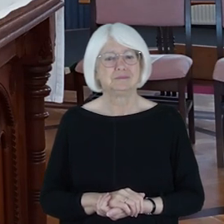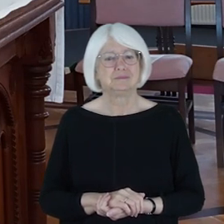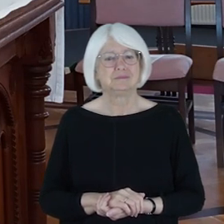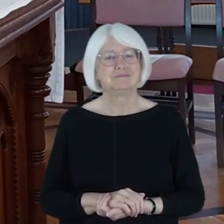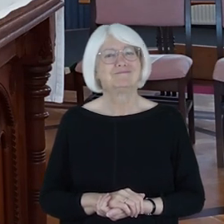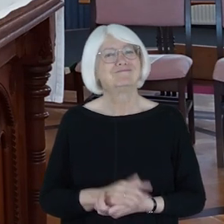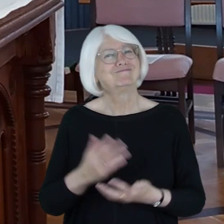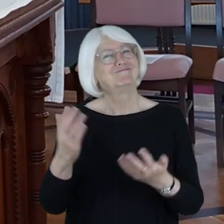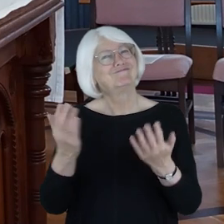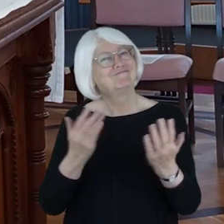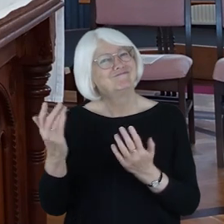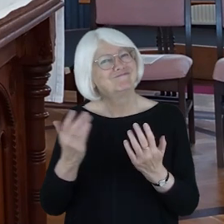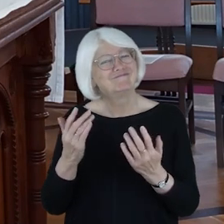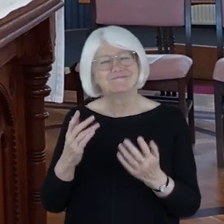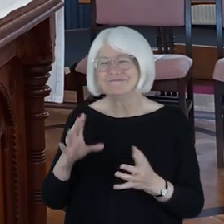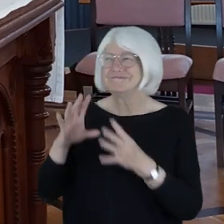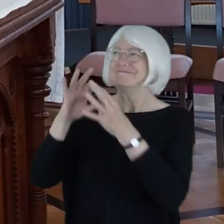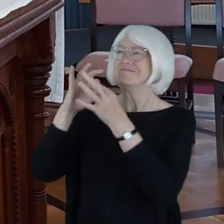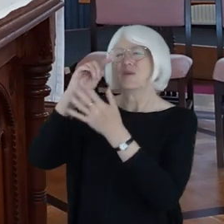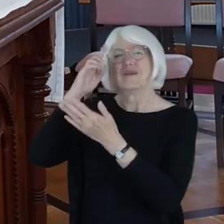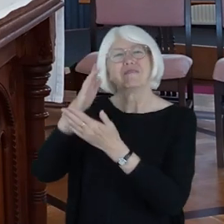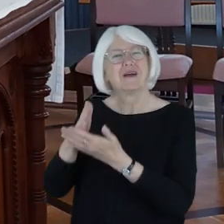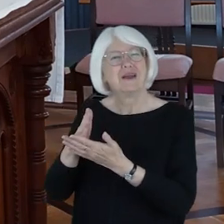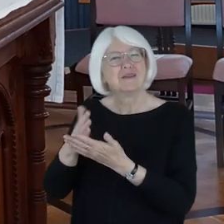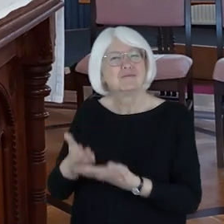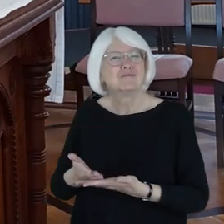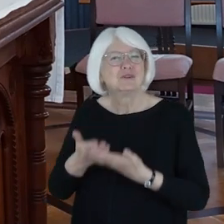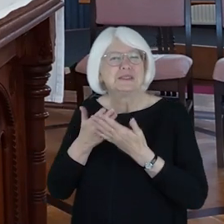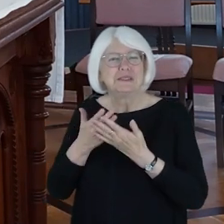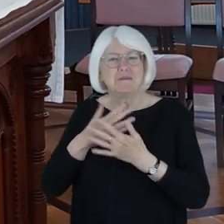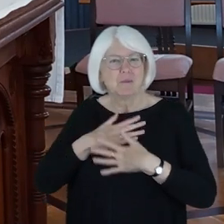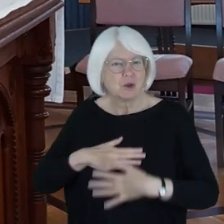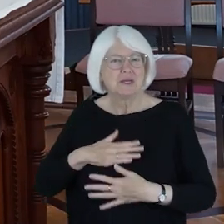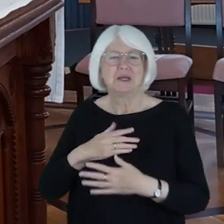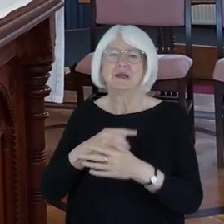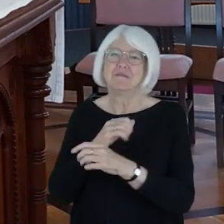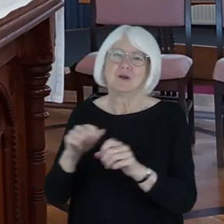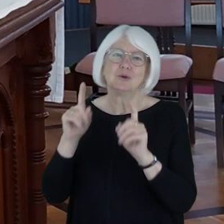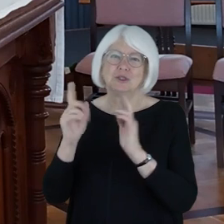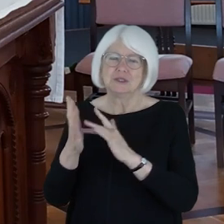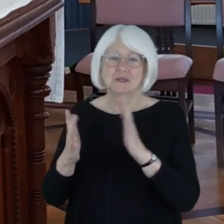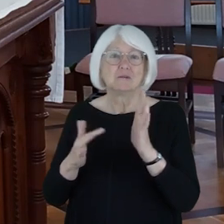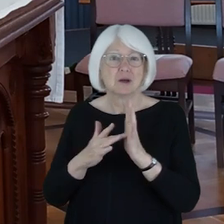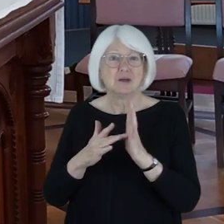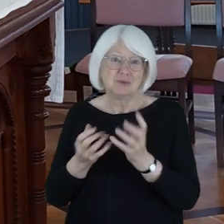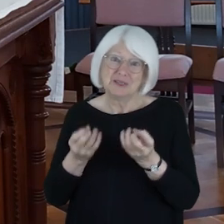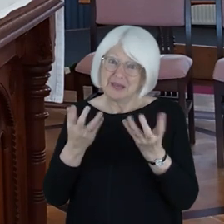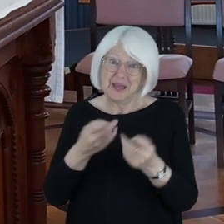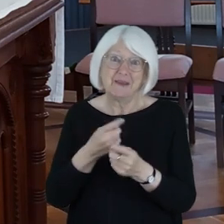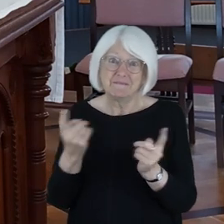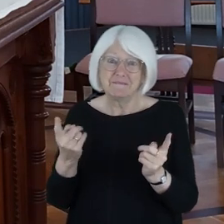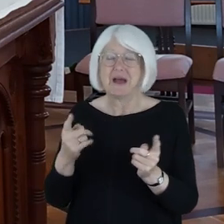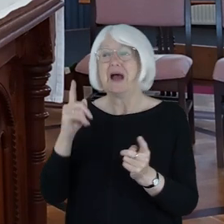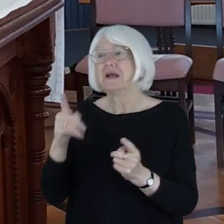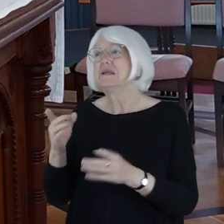Draw near with faith. Receive the body of our Lord Jesus Christ, which he gave for you, and his blood which was shed for